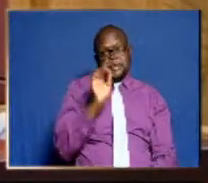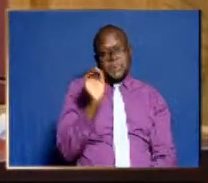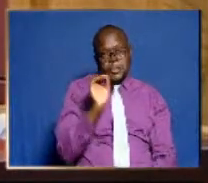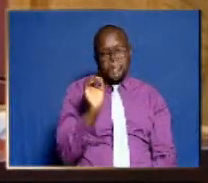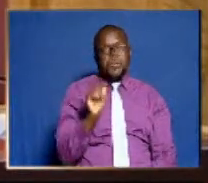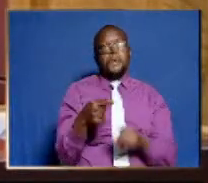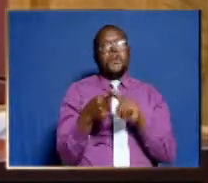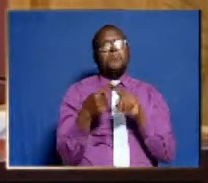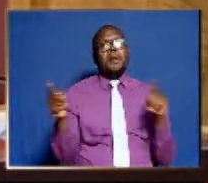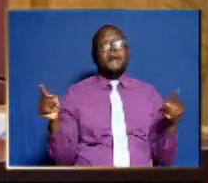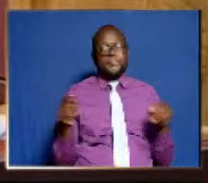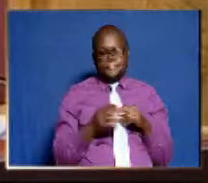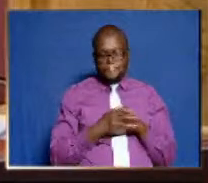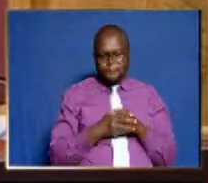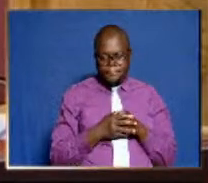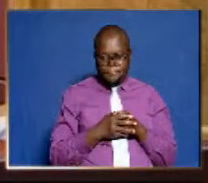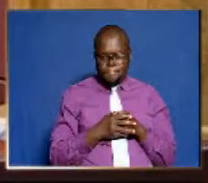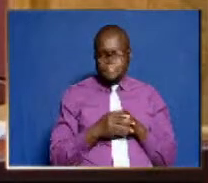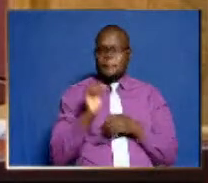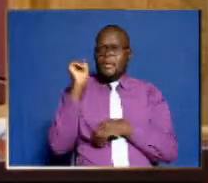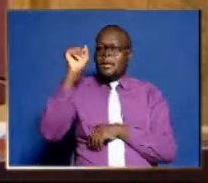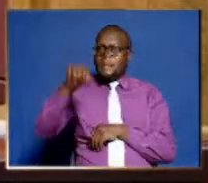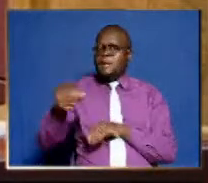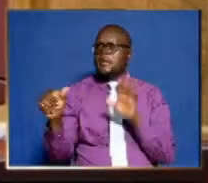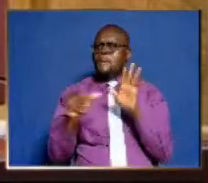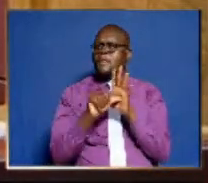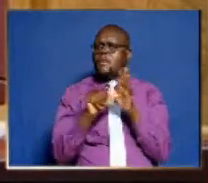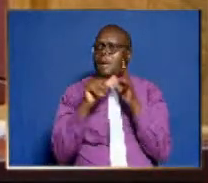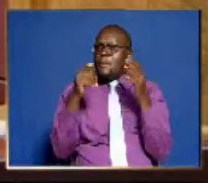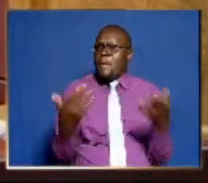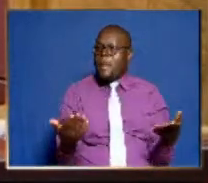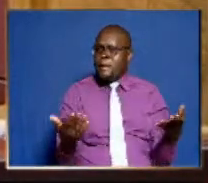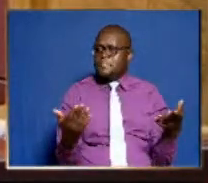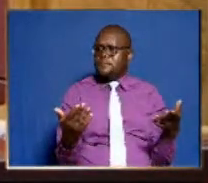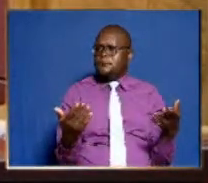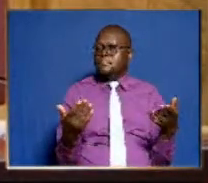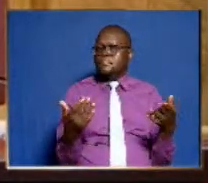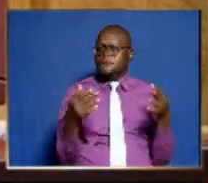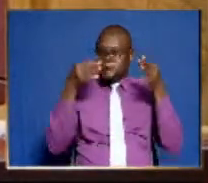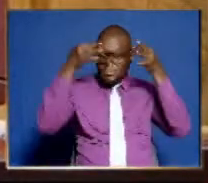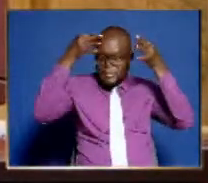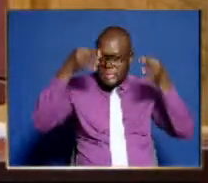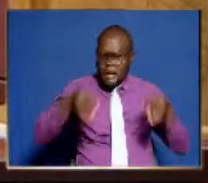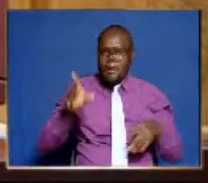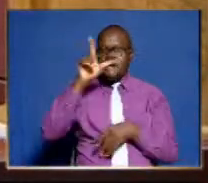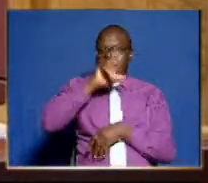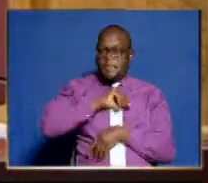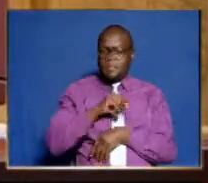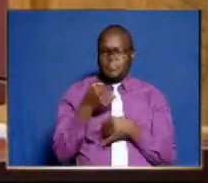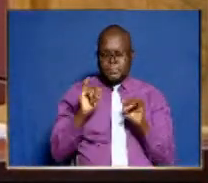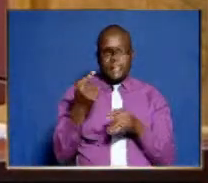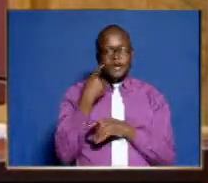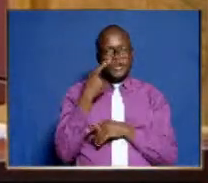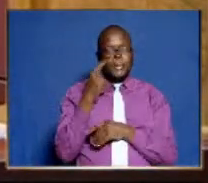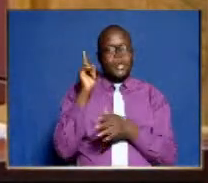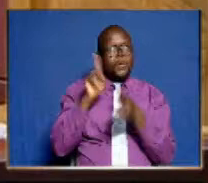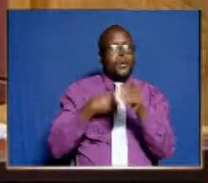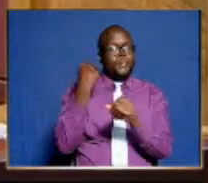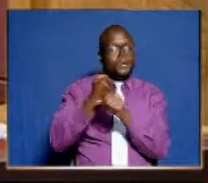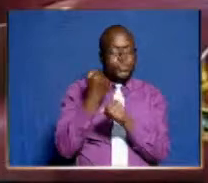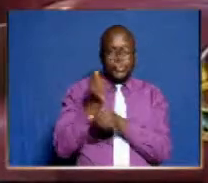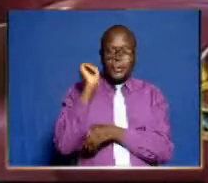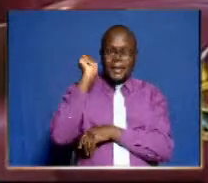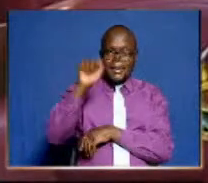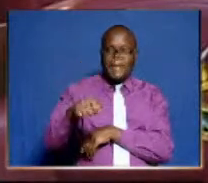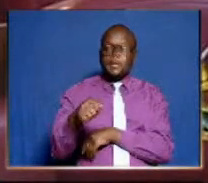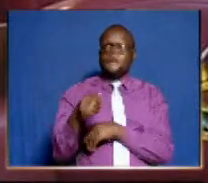But on this, yes, what is it again? I thought you have made your case, so I'm trying to rule on it. Yes, Chair,